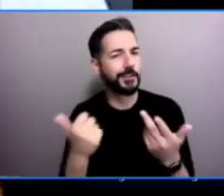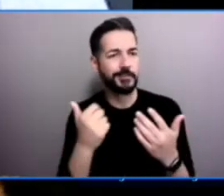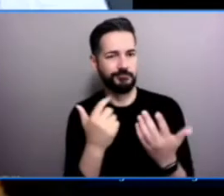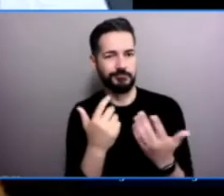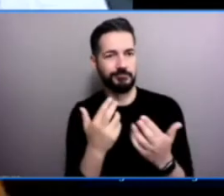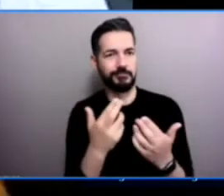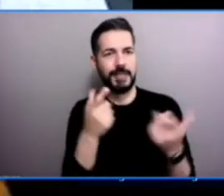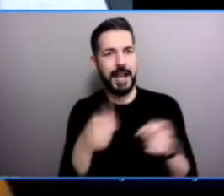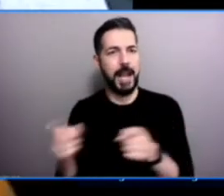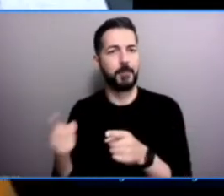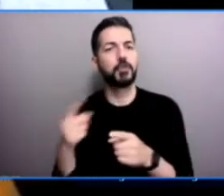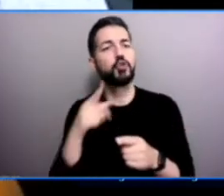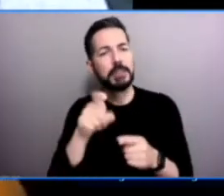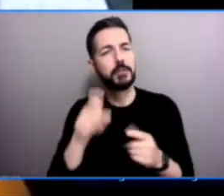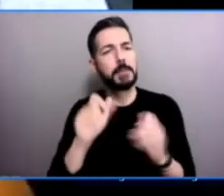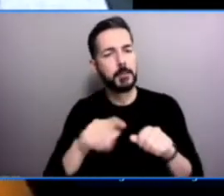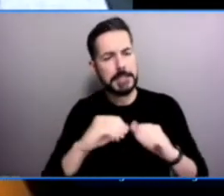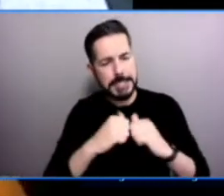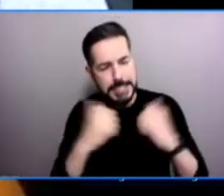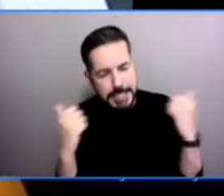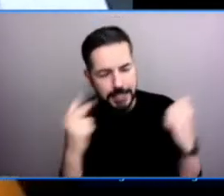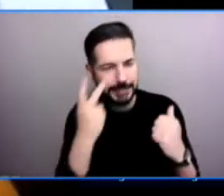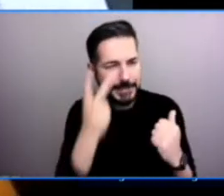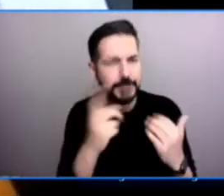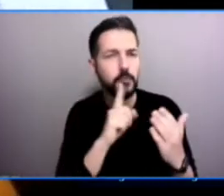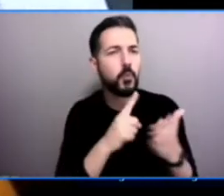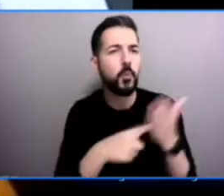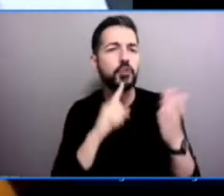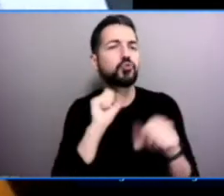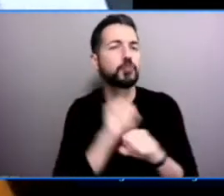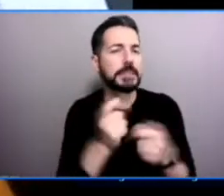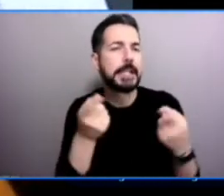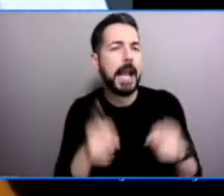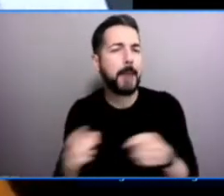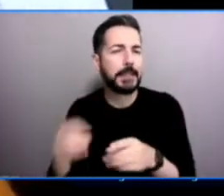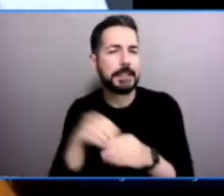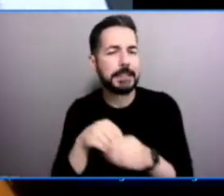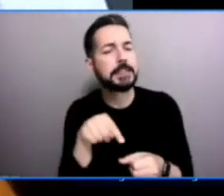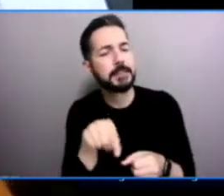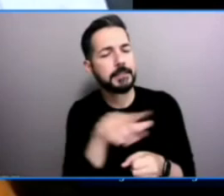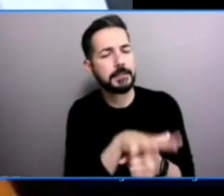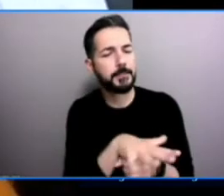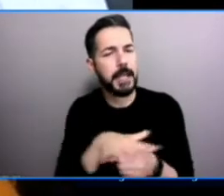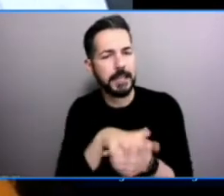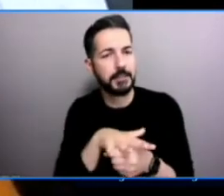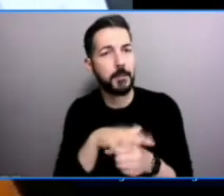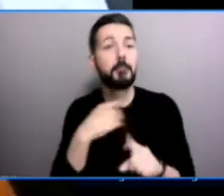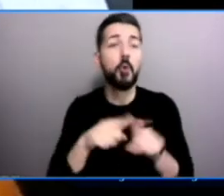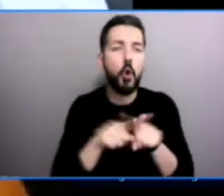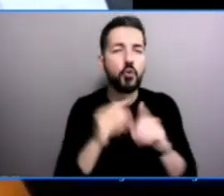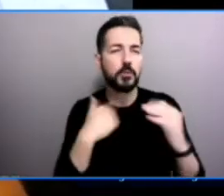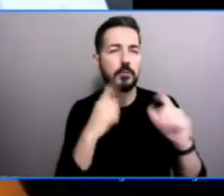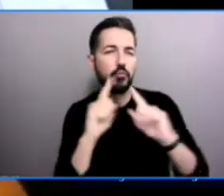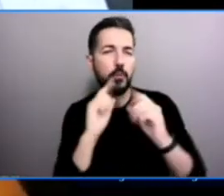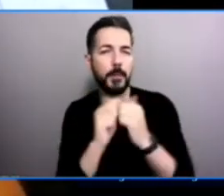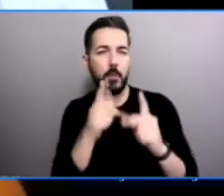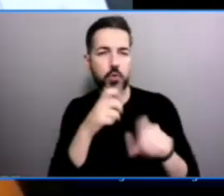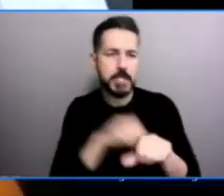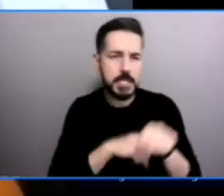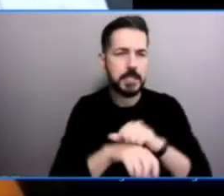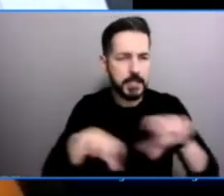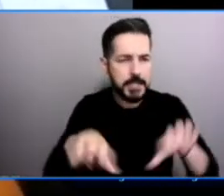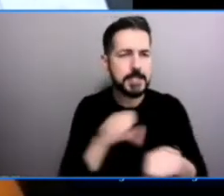telling people for a long time that we can win in the South. And my hope is that people will take us seriously, and that they won't look at what's going on and people are being